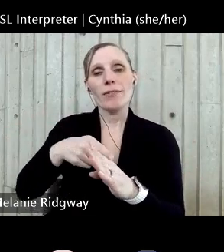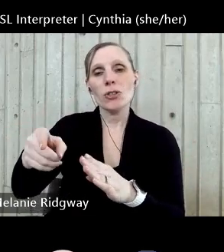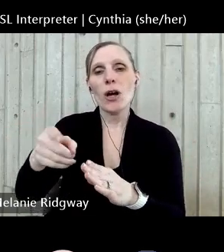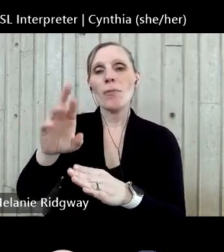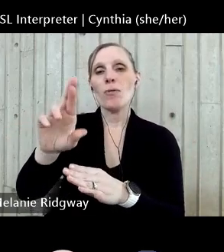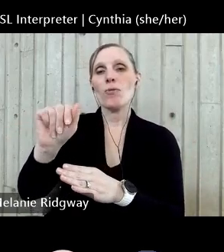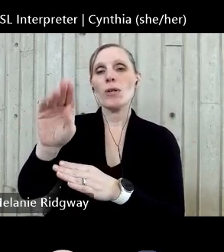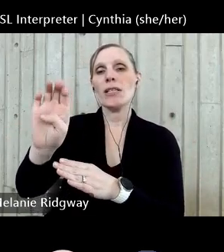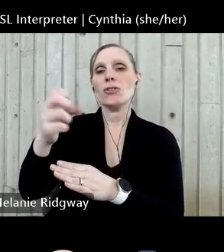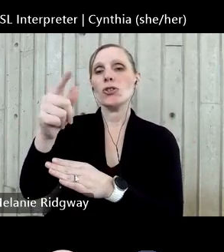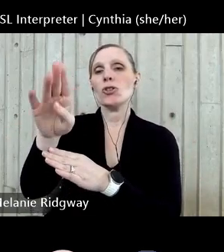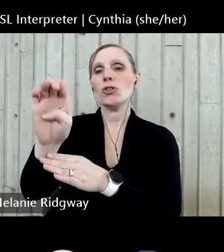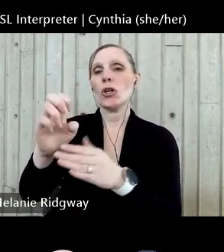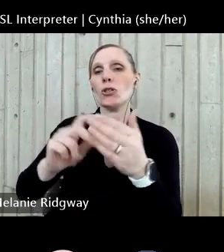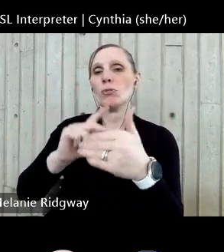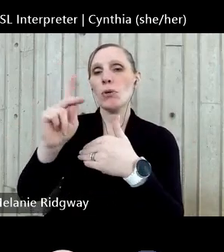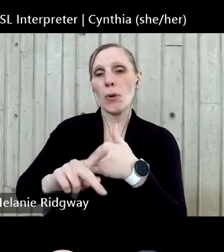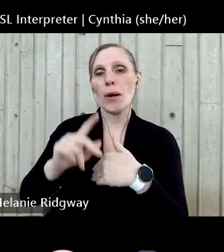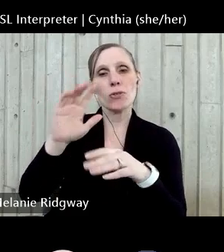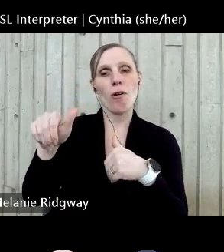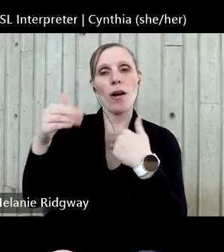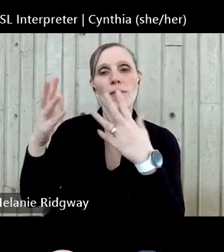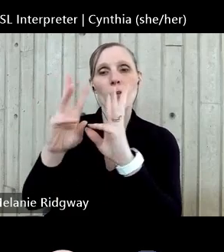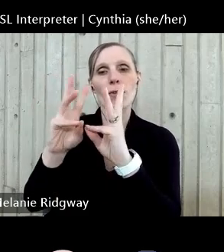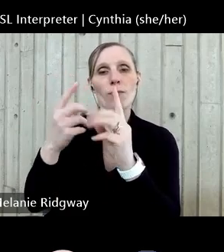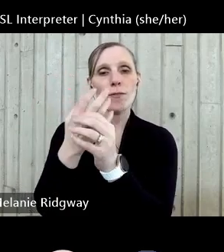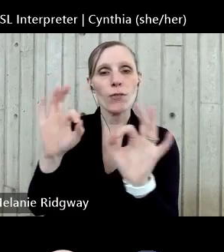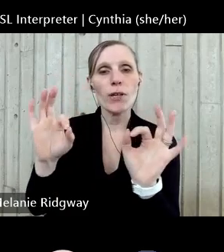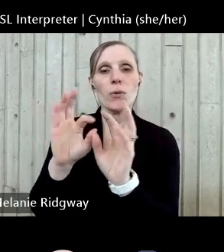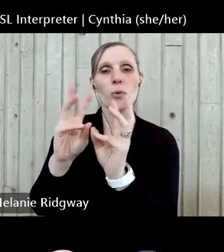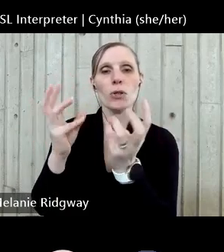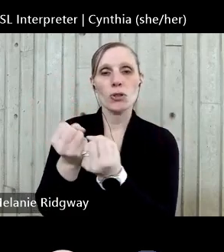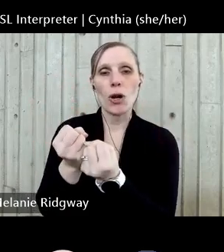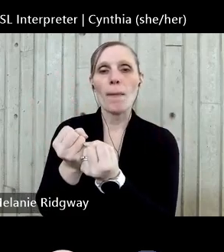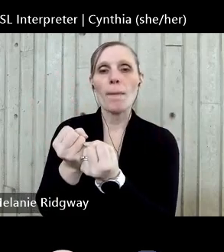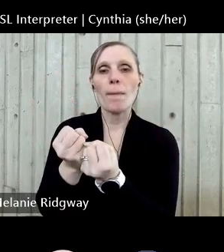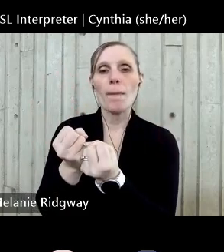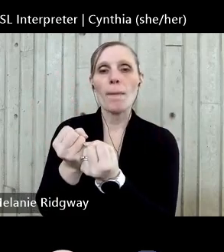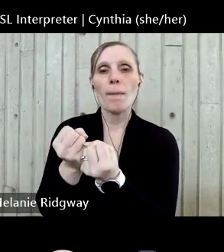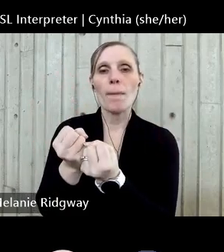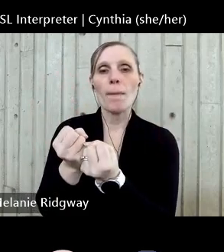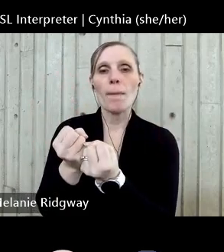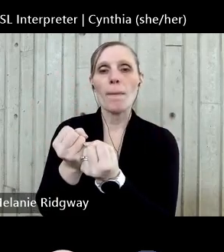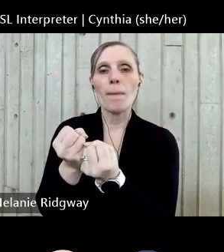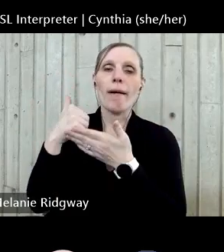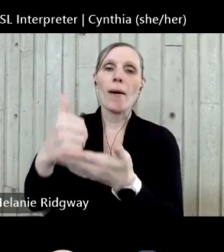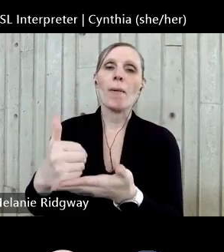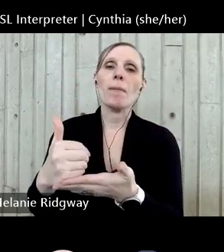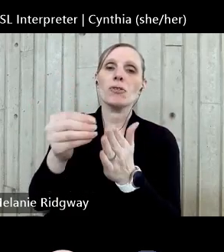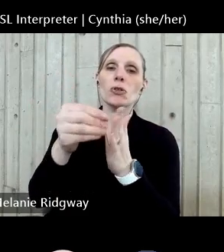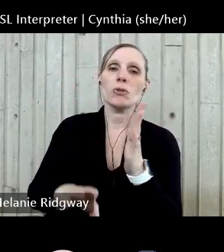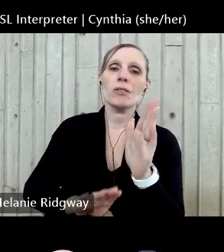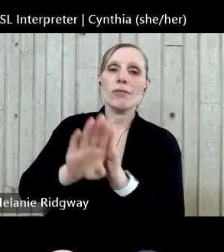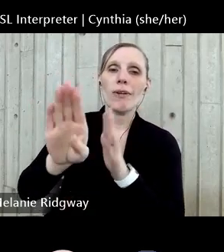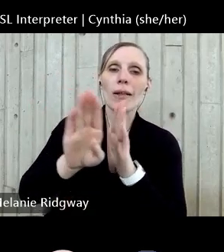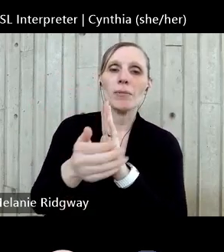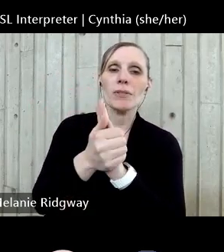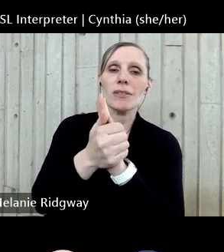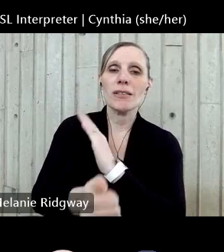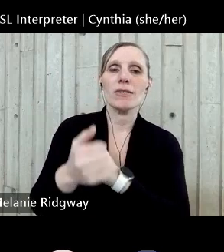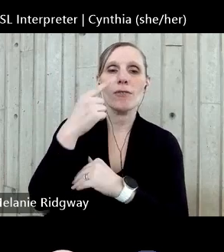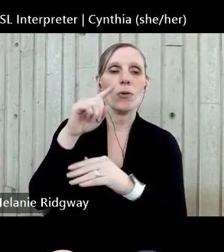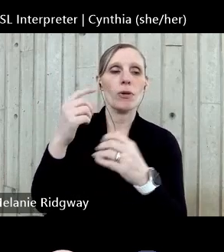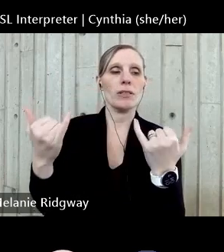content to the community to help develop skills towards today's economy. So workshops are every 2 weeks